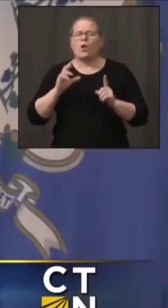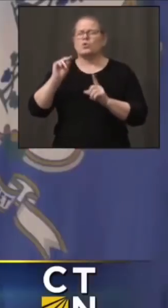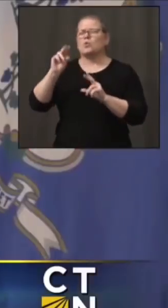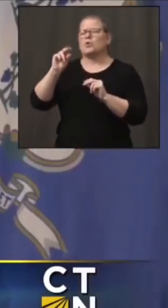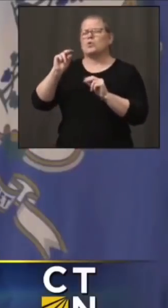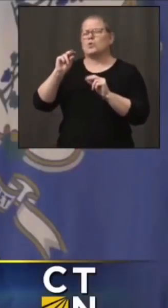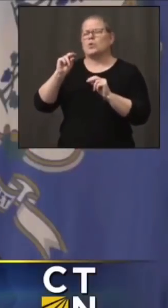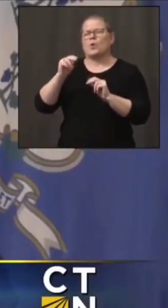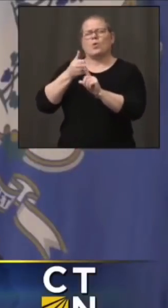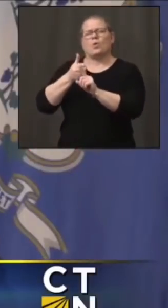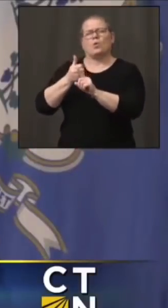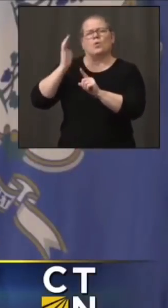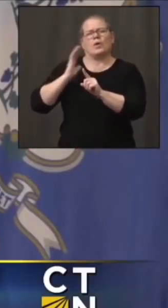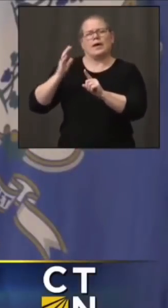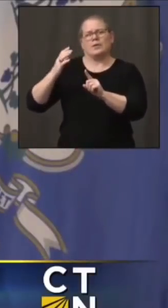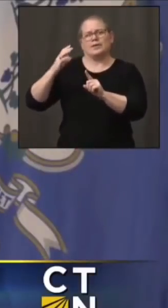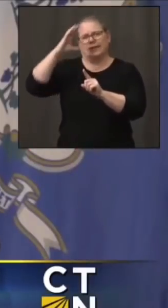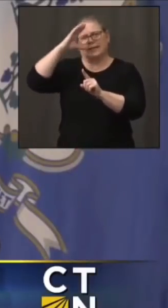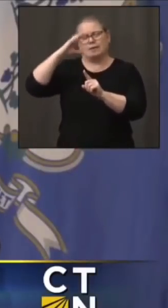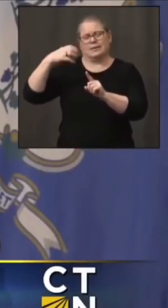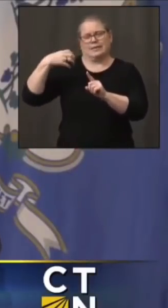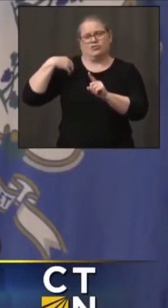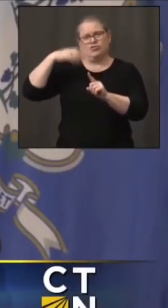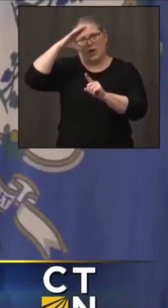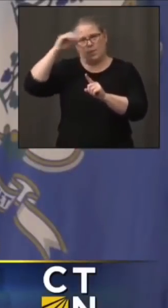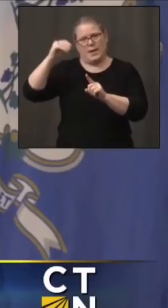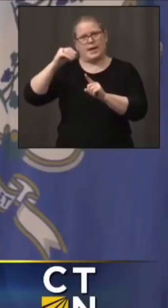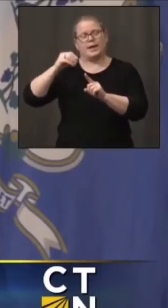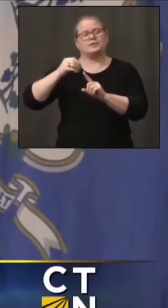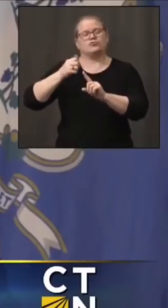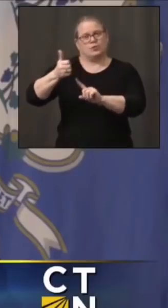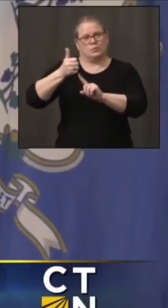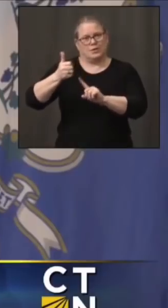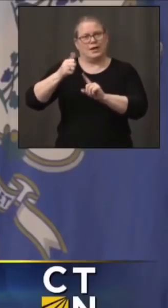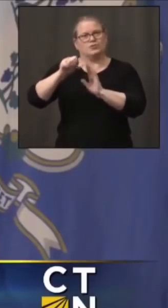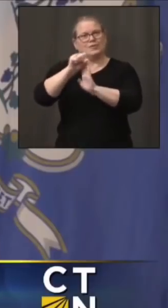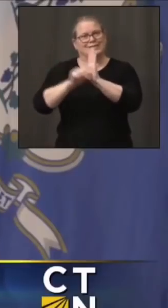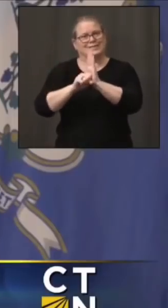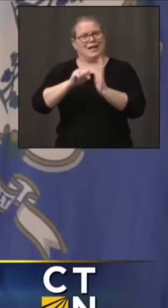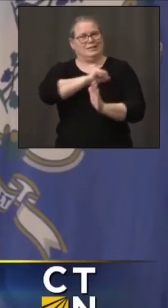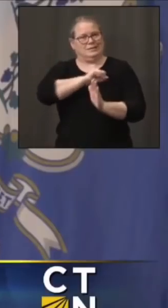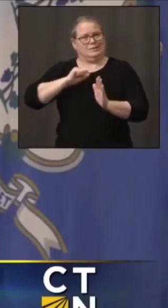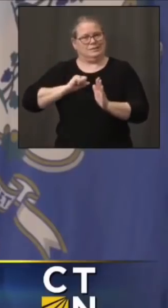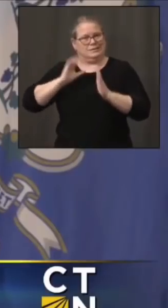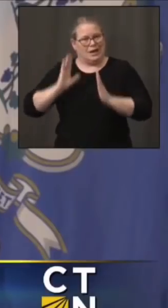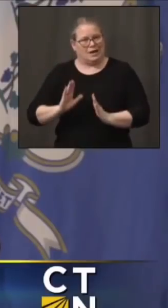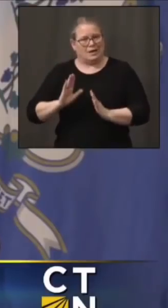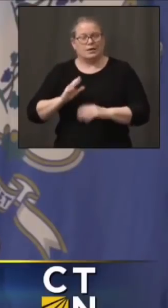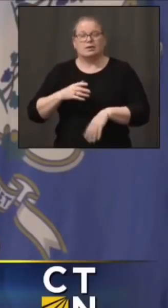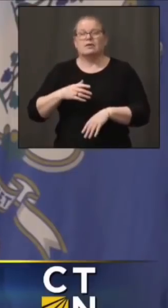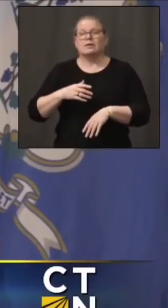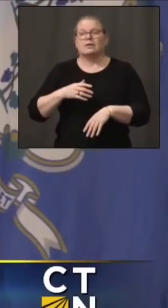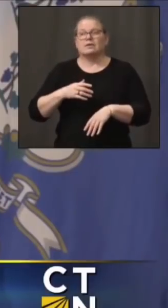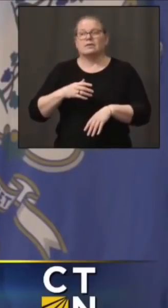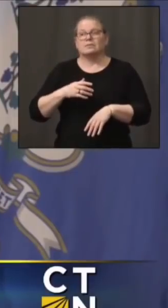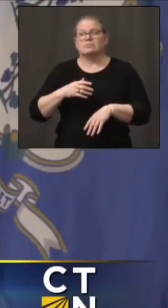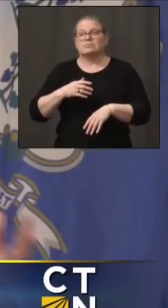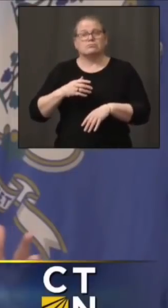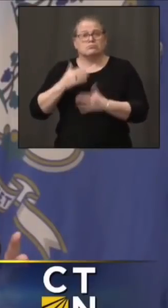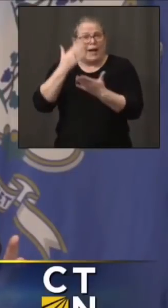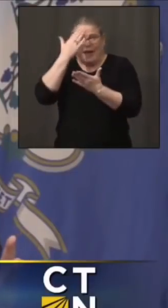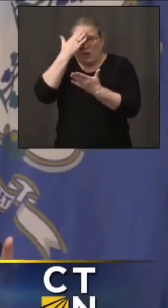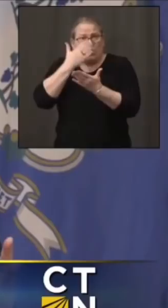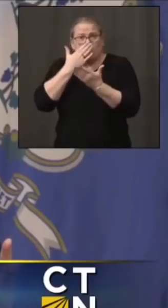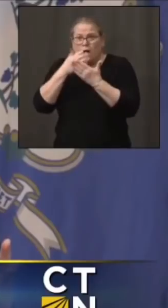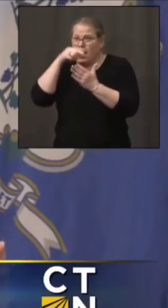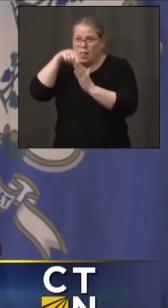he was chairman of transportation in the state Senate. We got to know him very well. And we've got to prioritize yet again